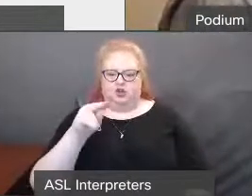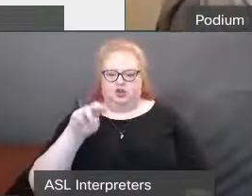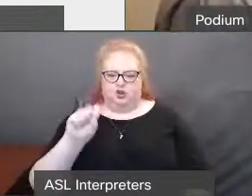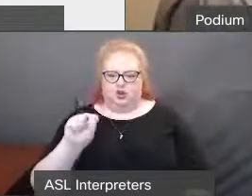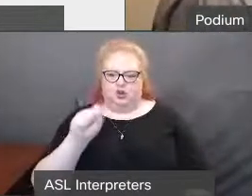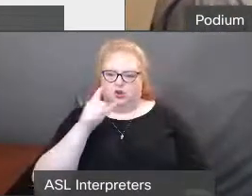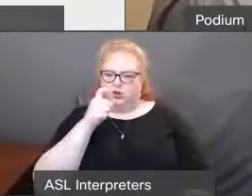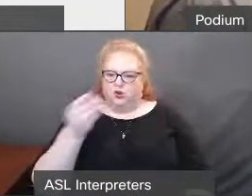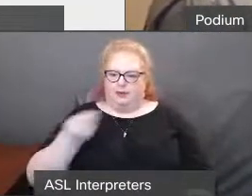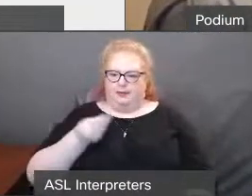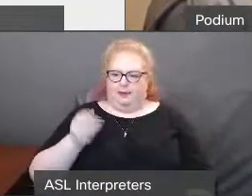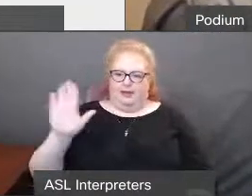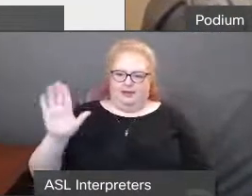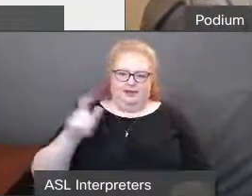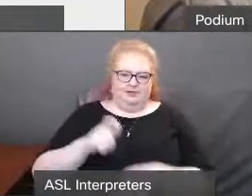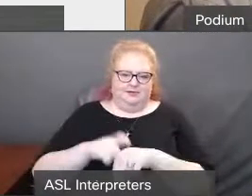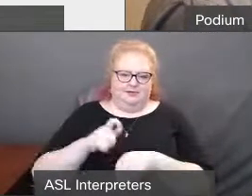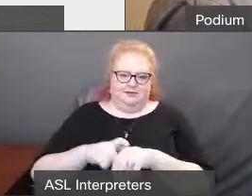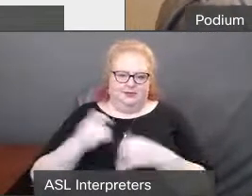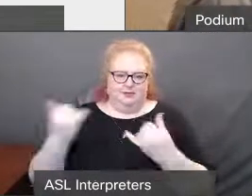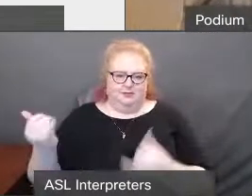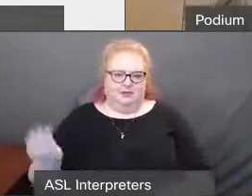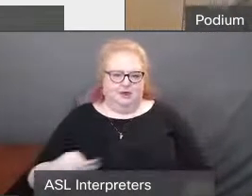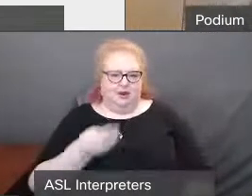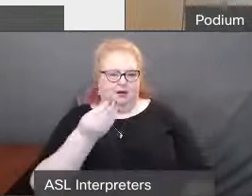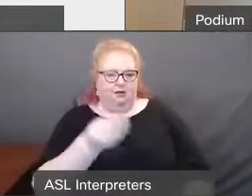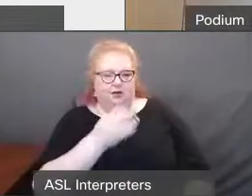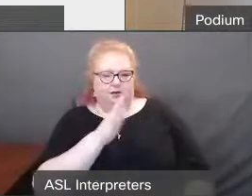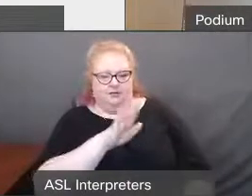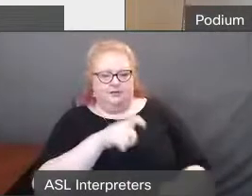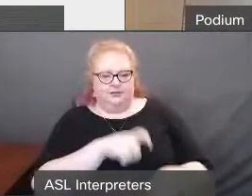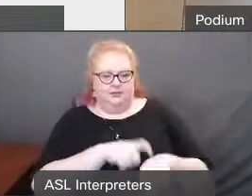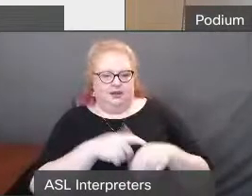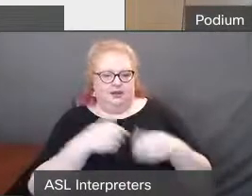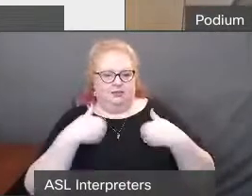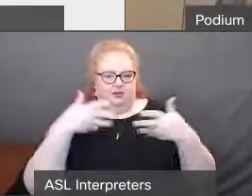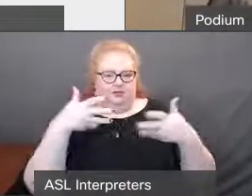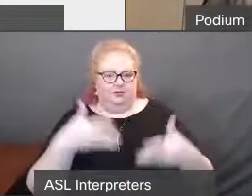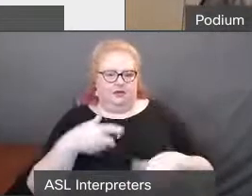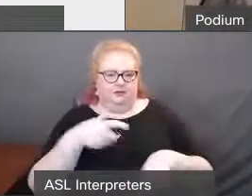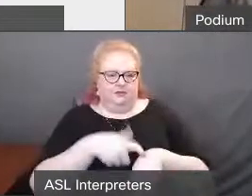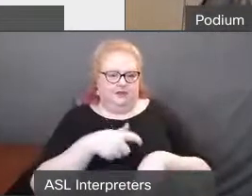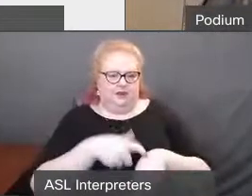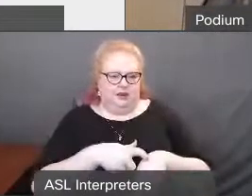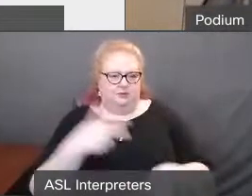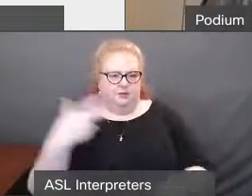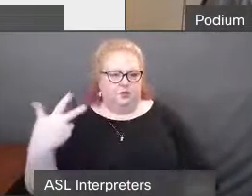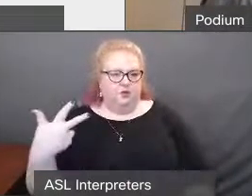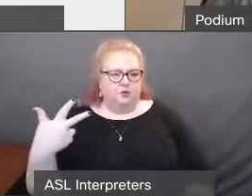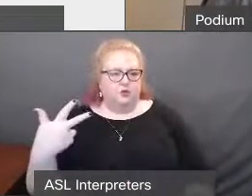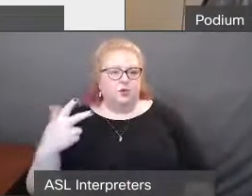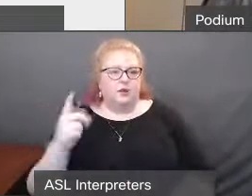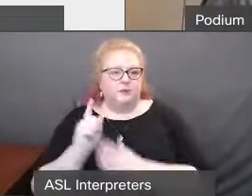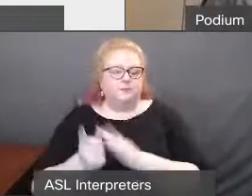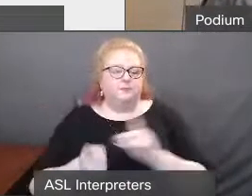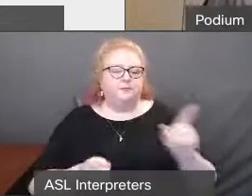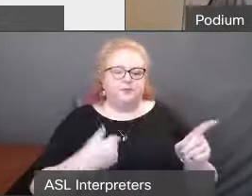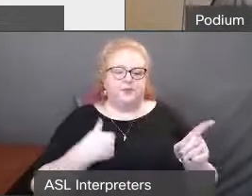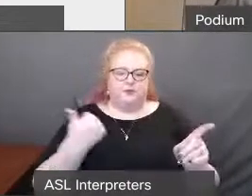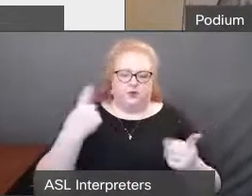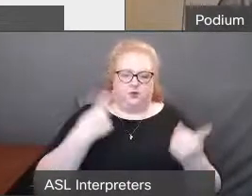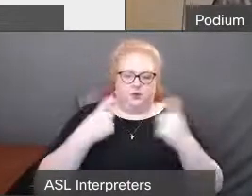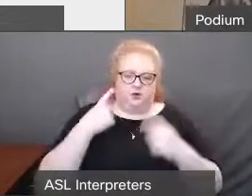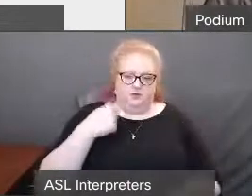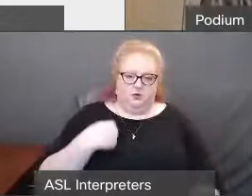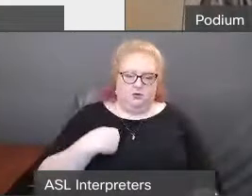of time left. Enos, do you want to speak? Thank you, Mr. Chair. Do y'all have any questions of me? I have a quick question.